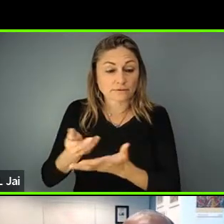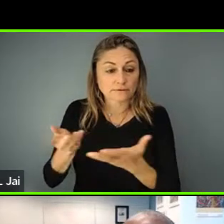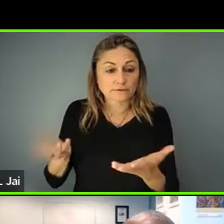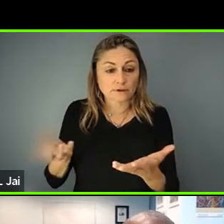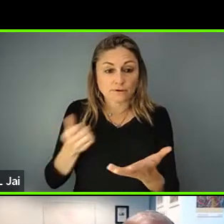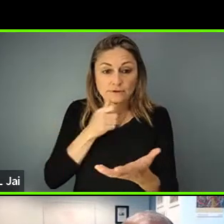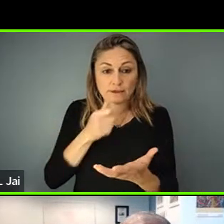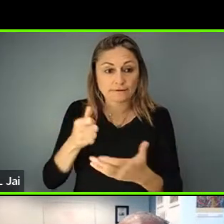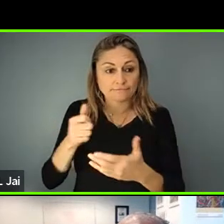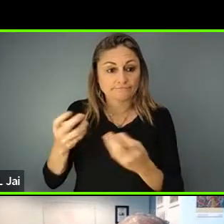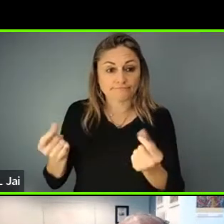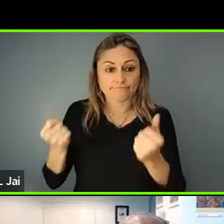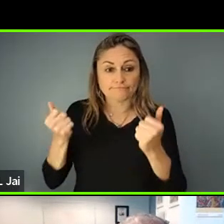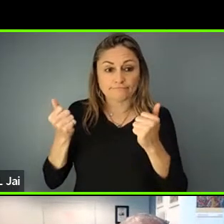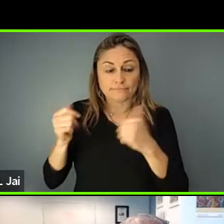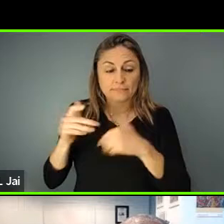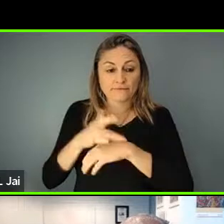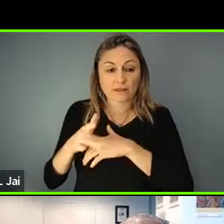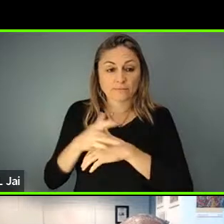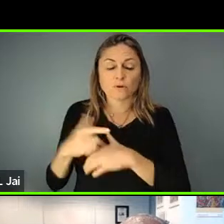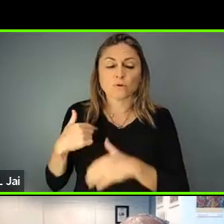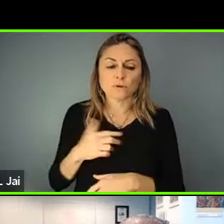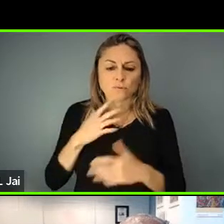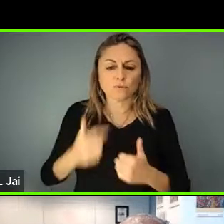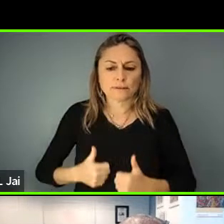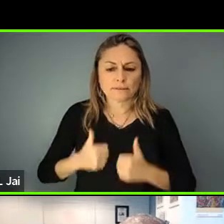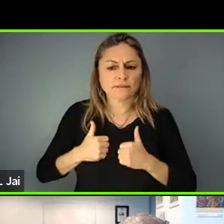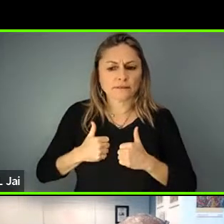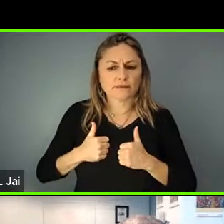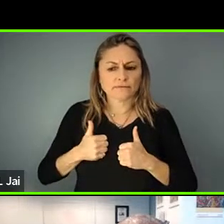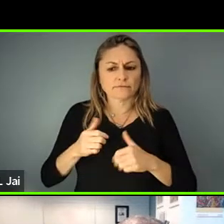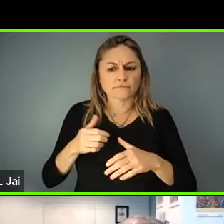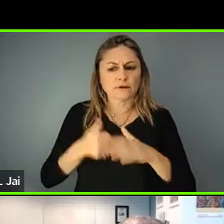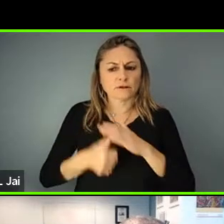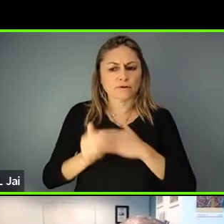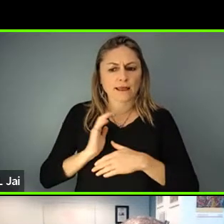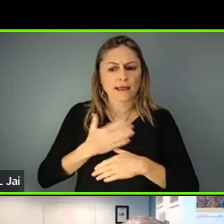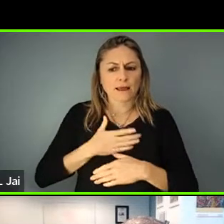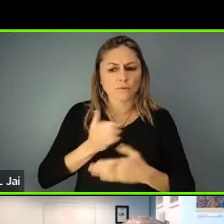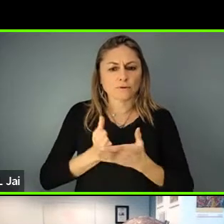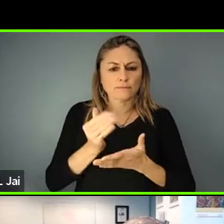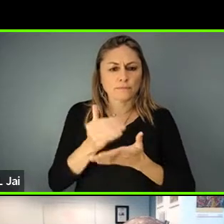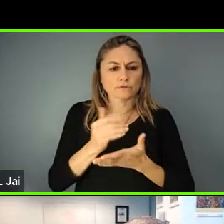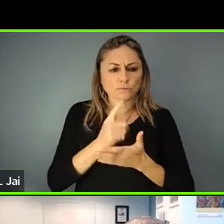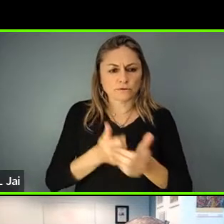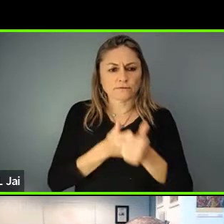immediately available to us, we will live within our budget and we will build to our budget.